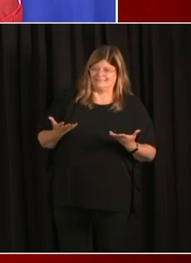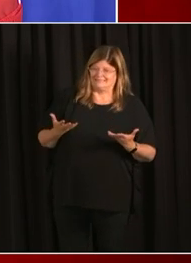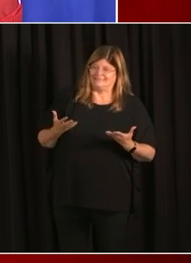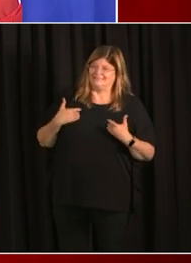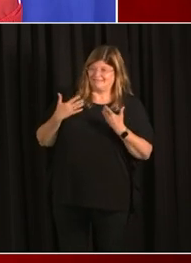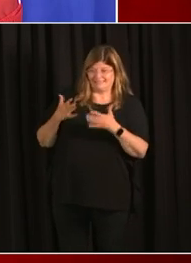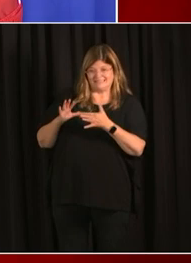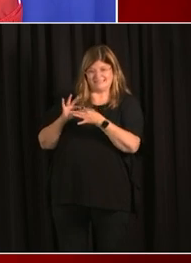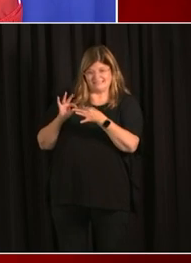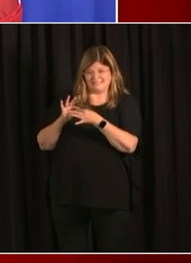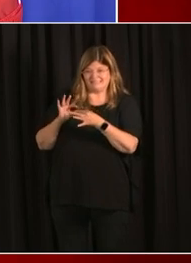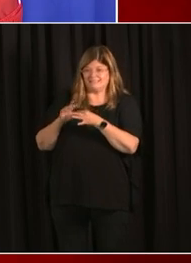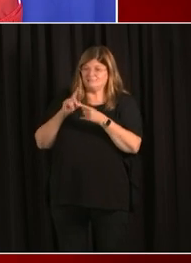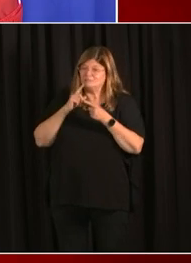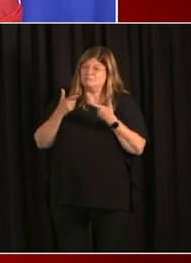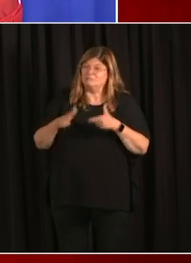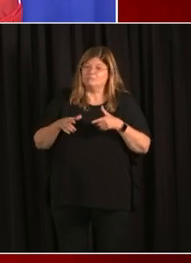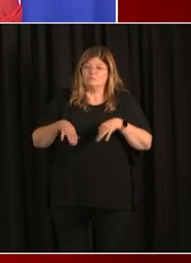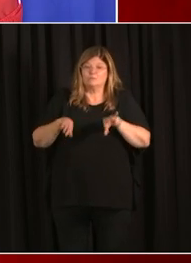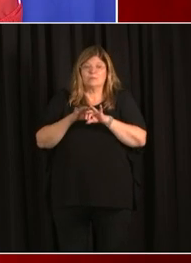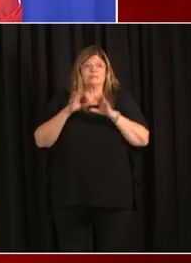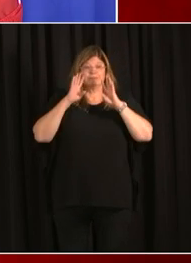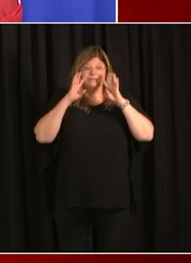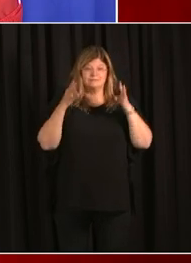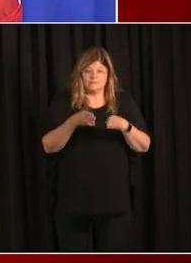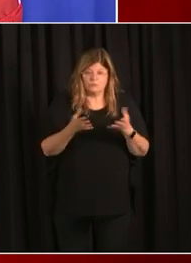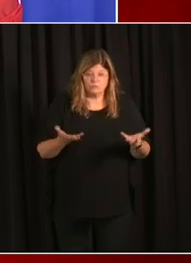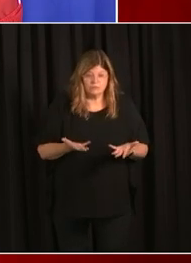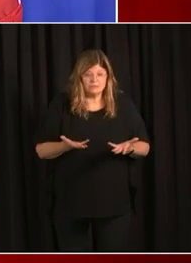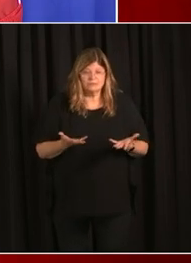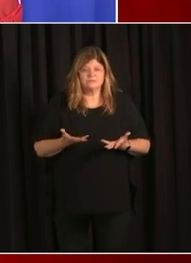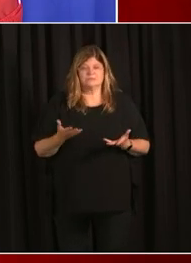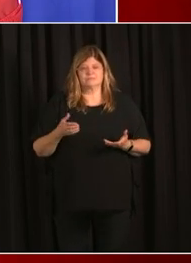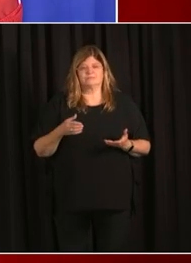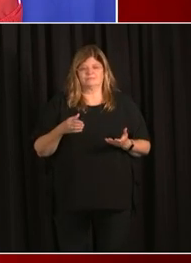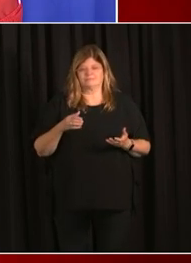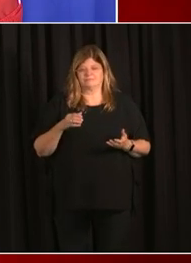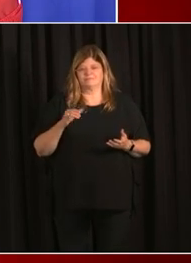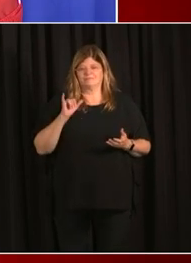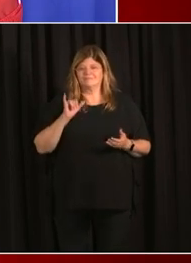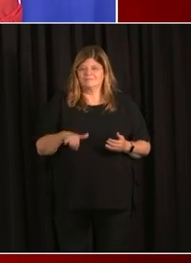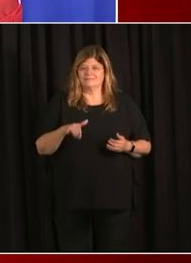the big thing that we're focused on getting open that's going to make every